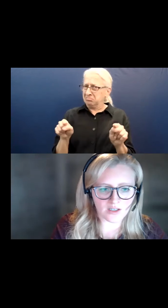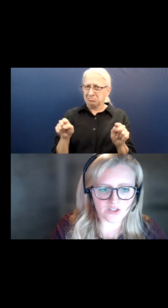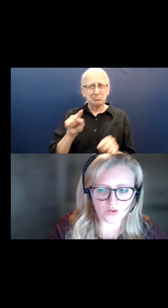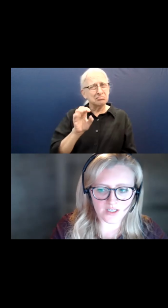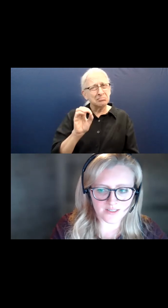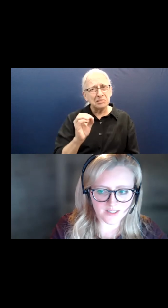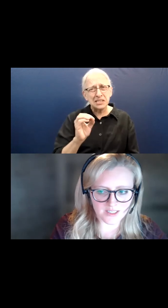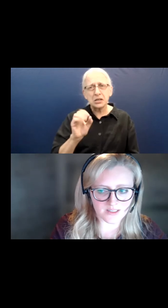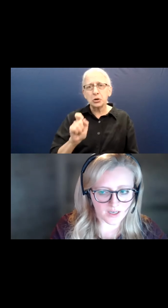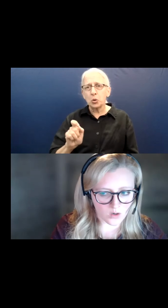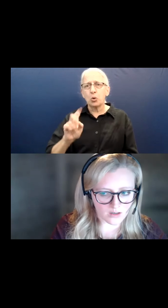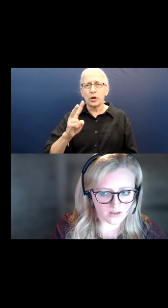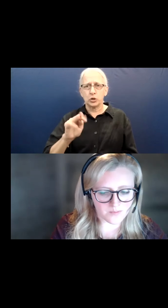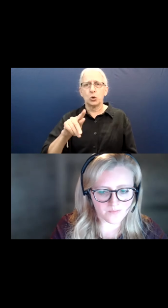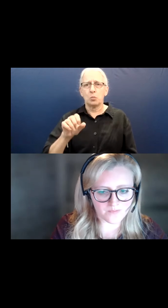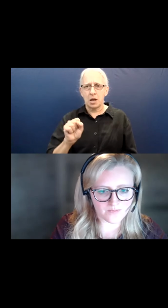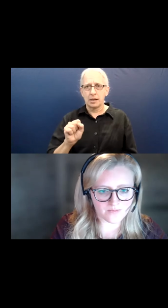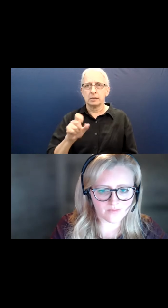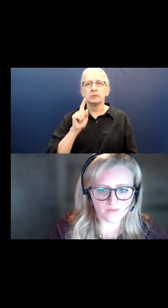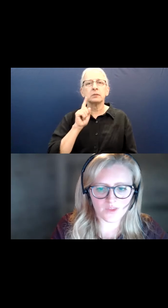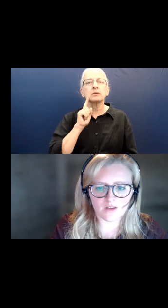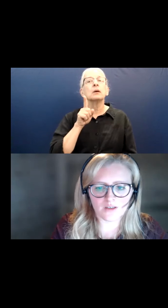back onto the existing sidewalk.